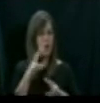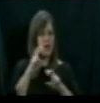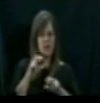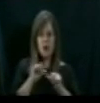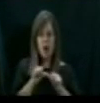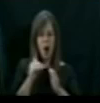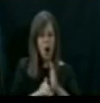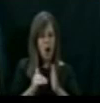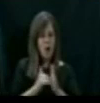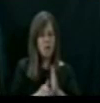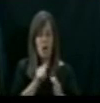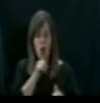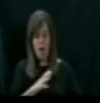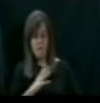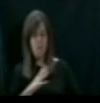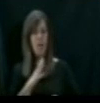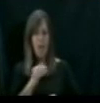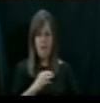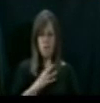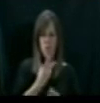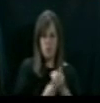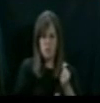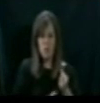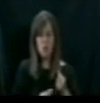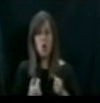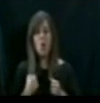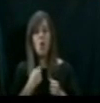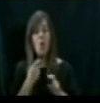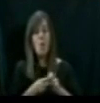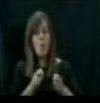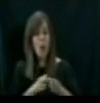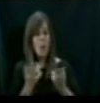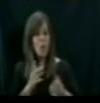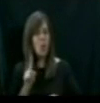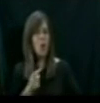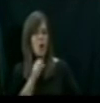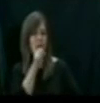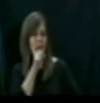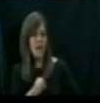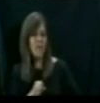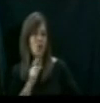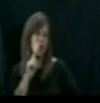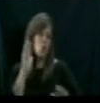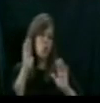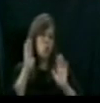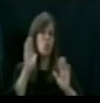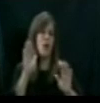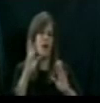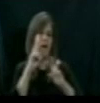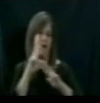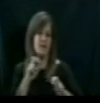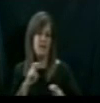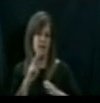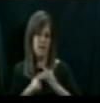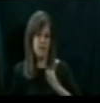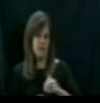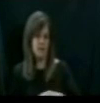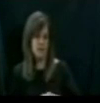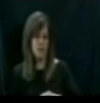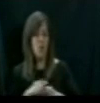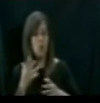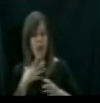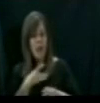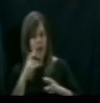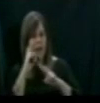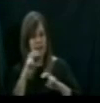constantly, informally and formally. The problem is we only love great assessments. We love assessments that we can put our